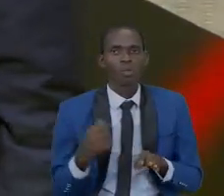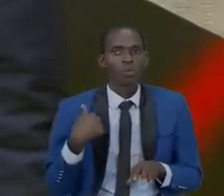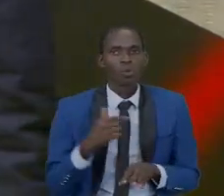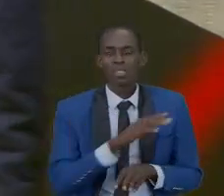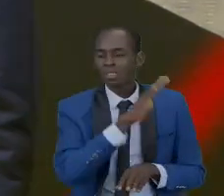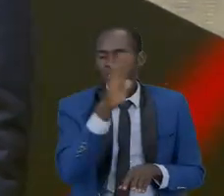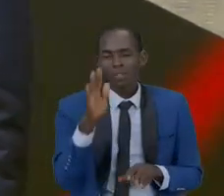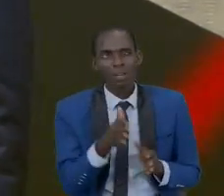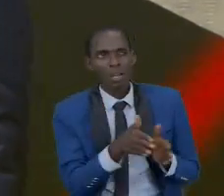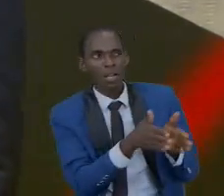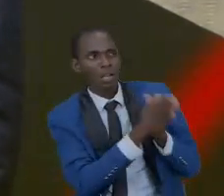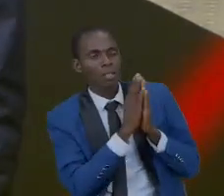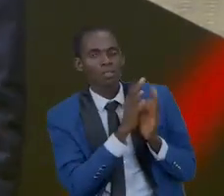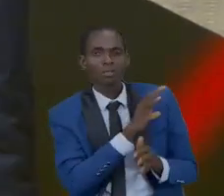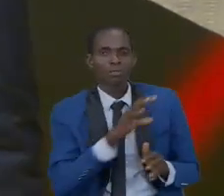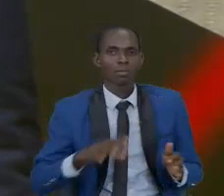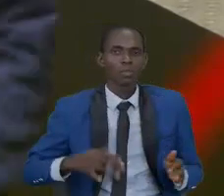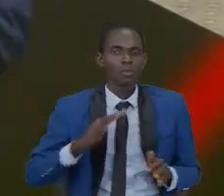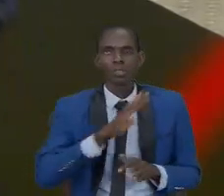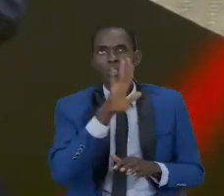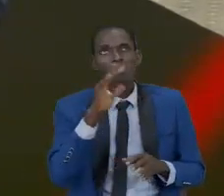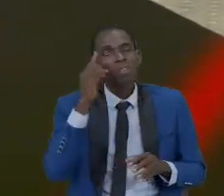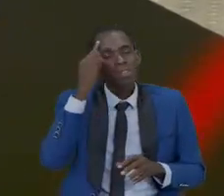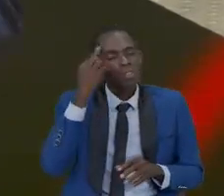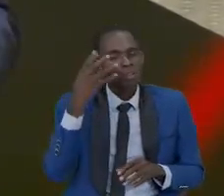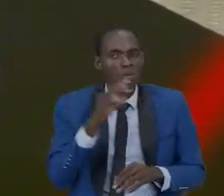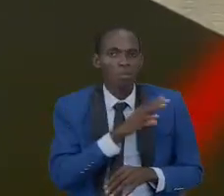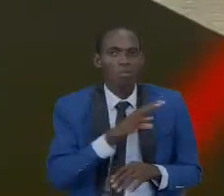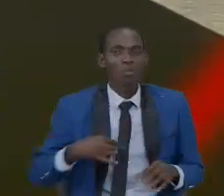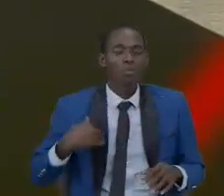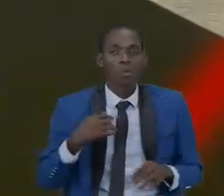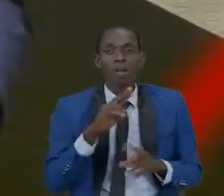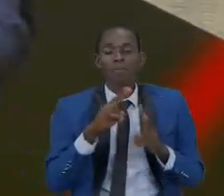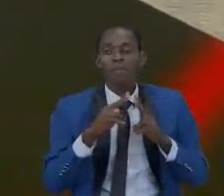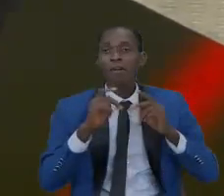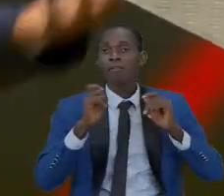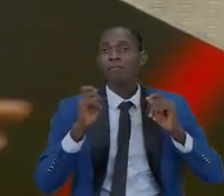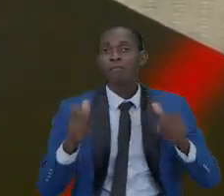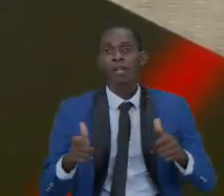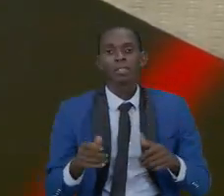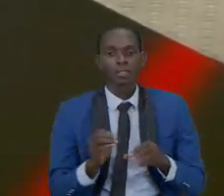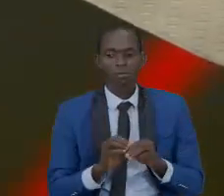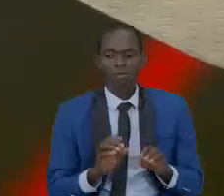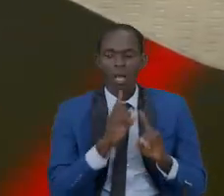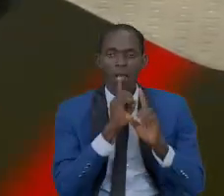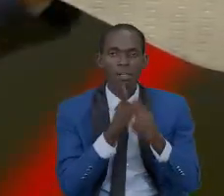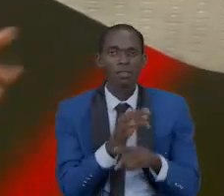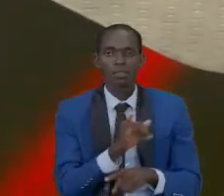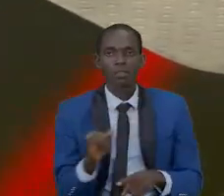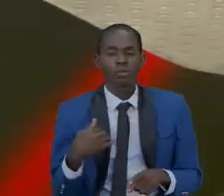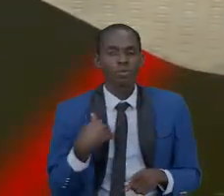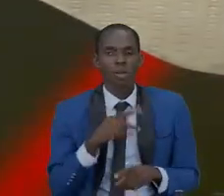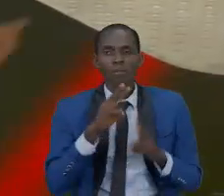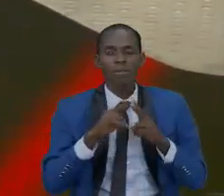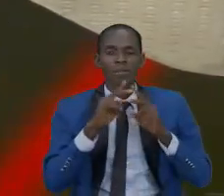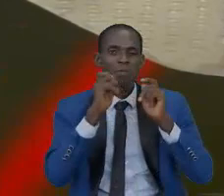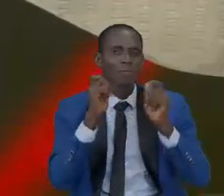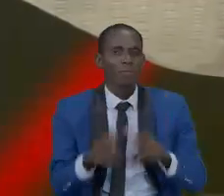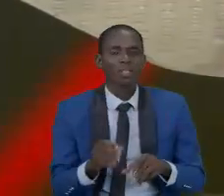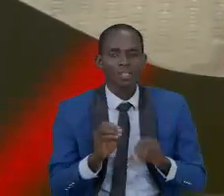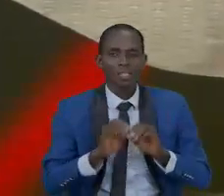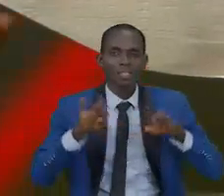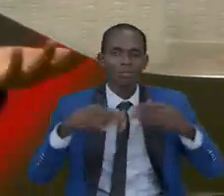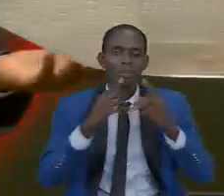consult Christ we never think of Christ we're too fast in reaction we're too fast in